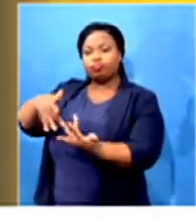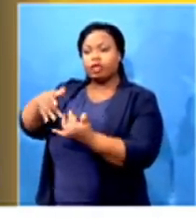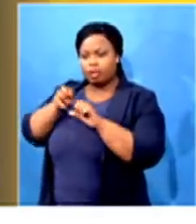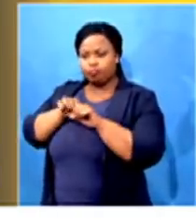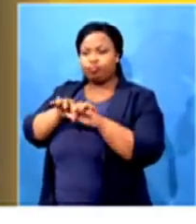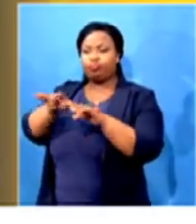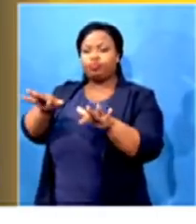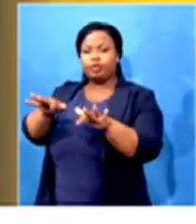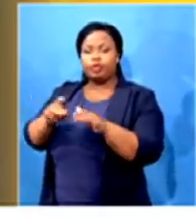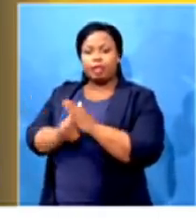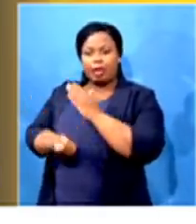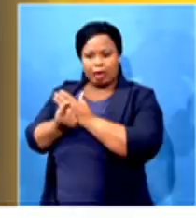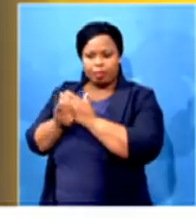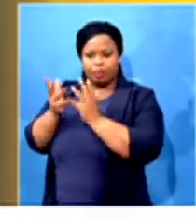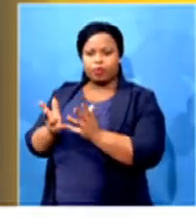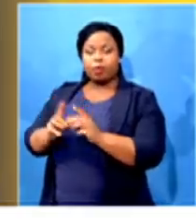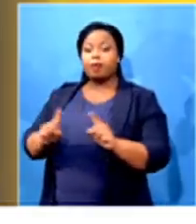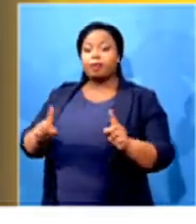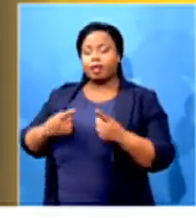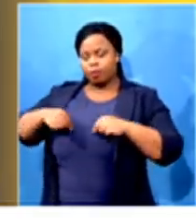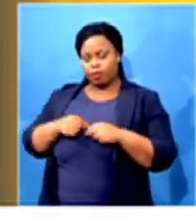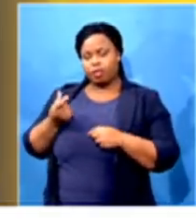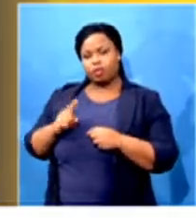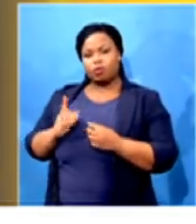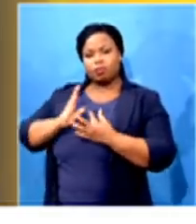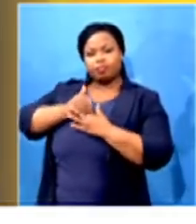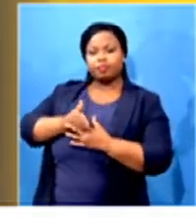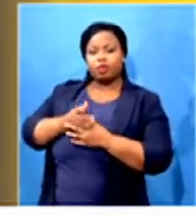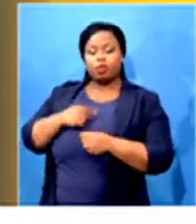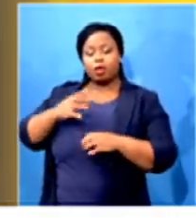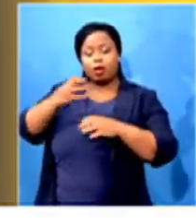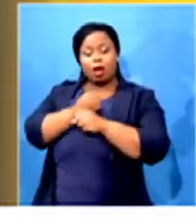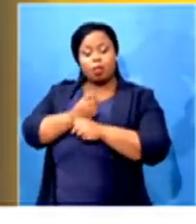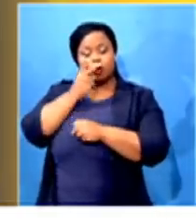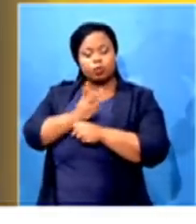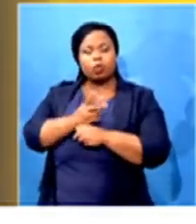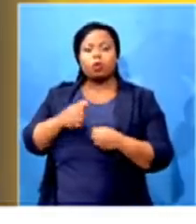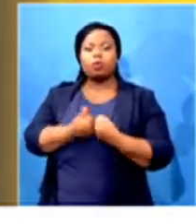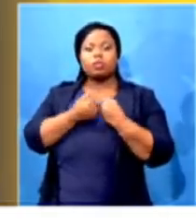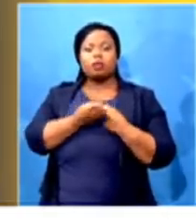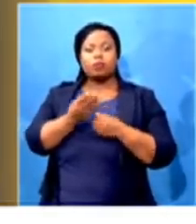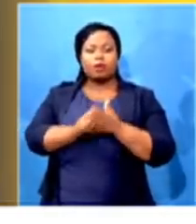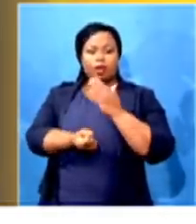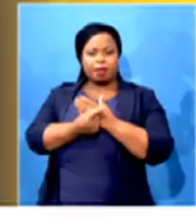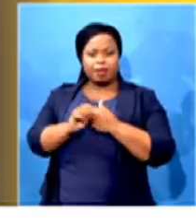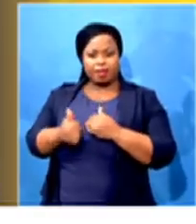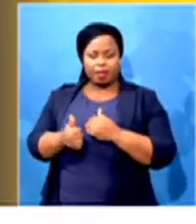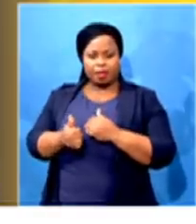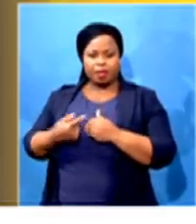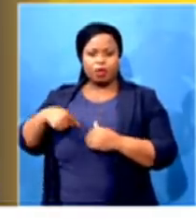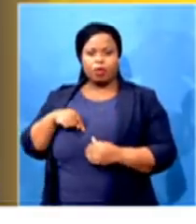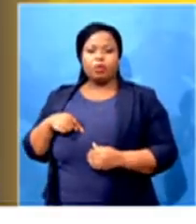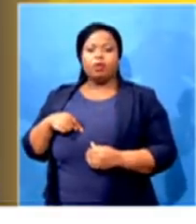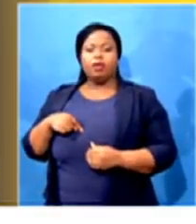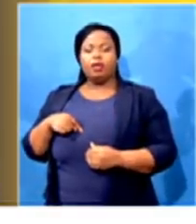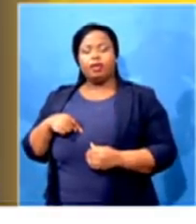to spiral out of control. But what we have done immediately when we realized that there was a challenge there, we just went in